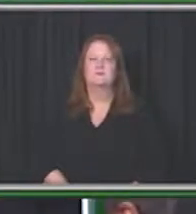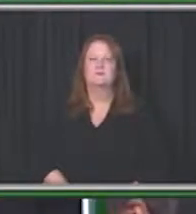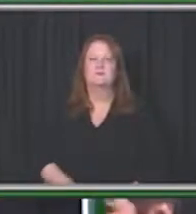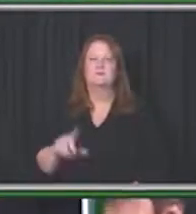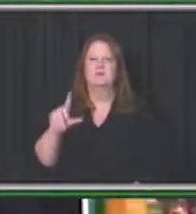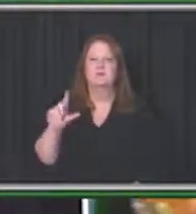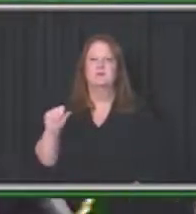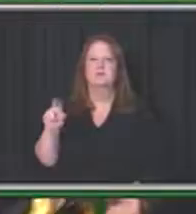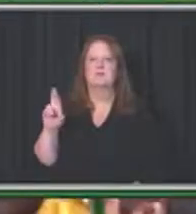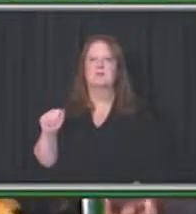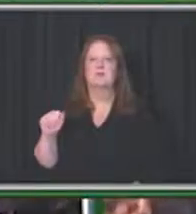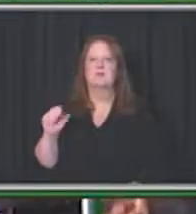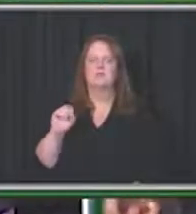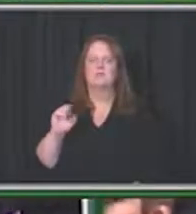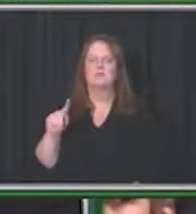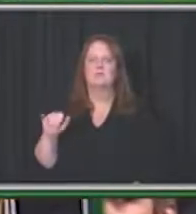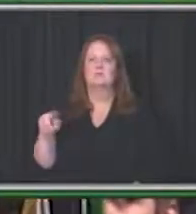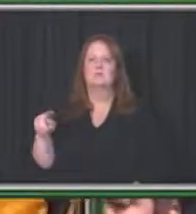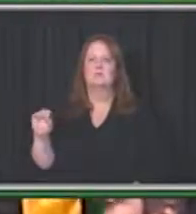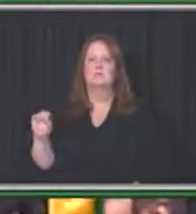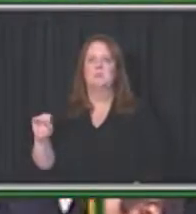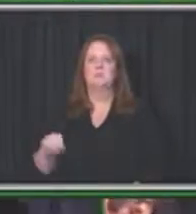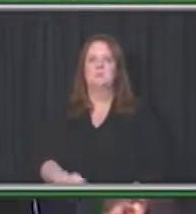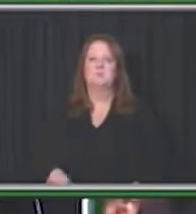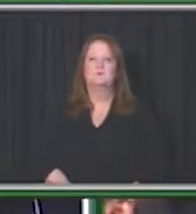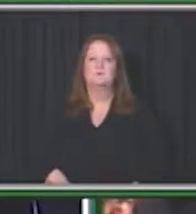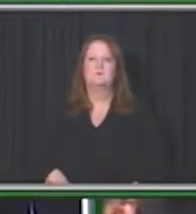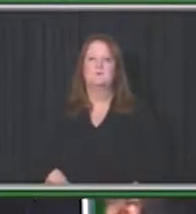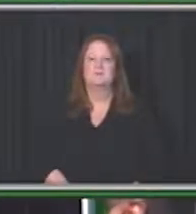Laura Otinu.